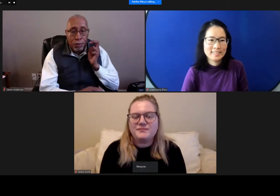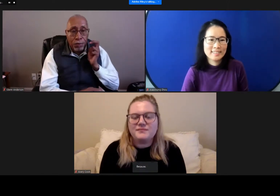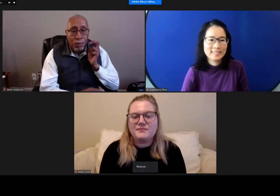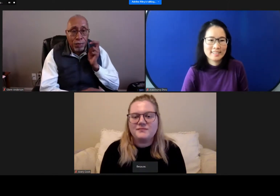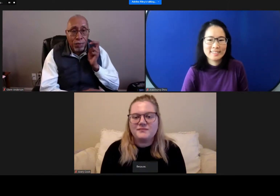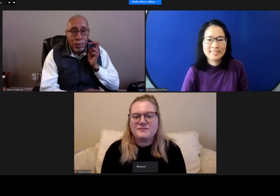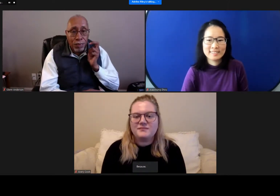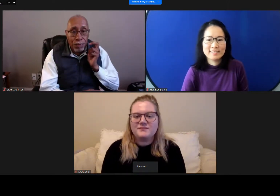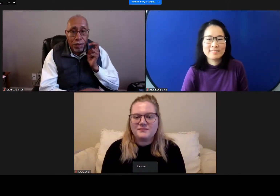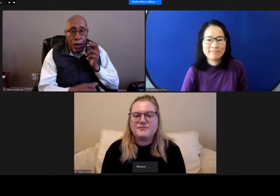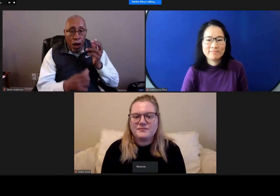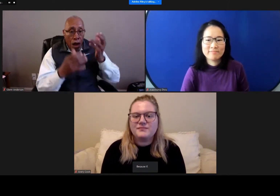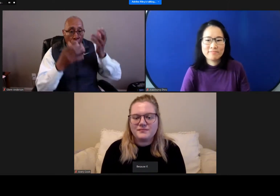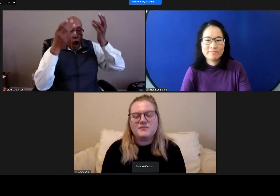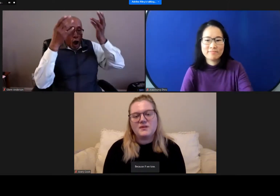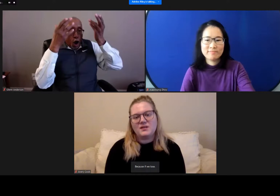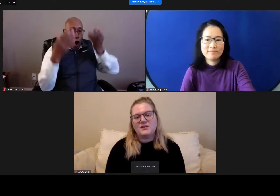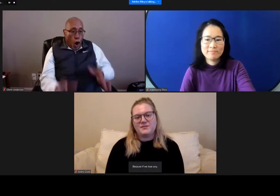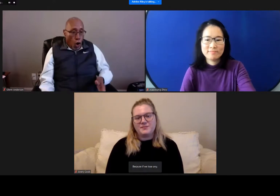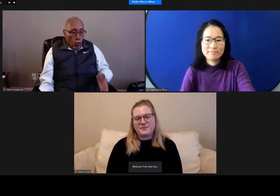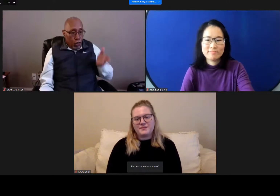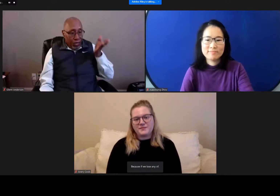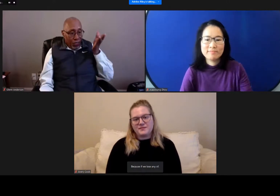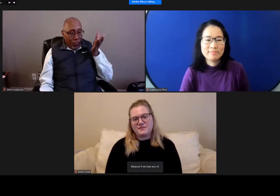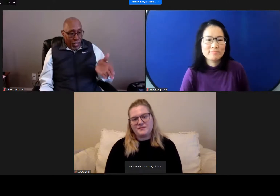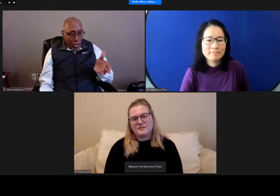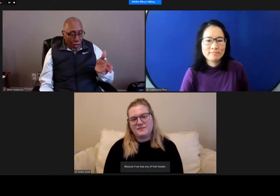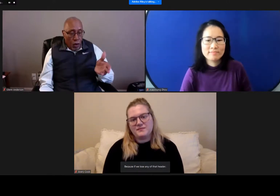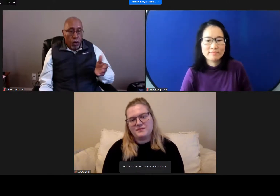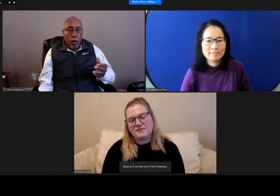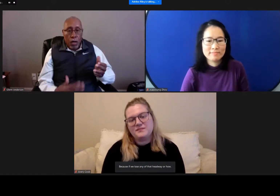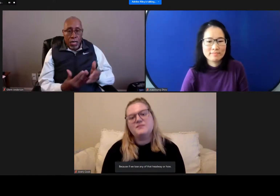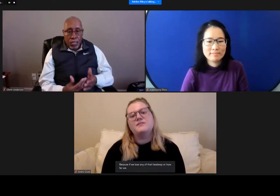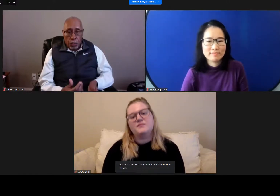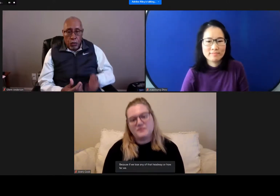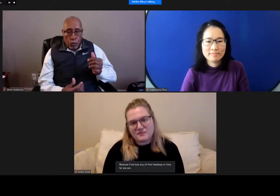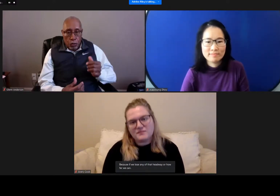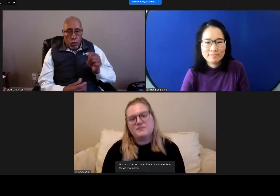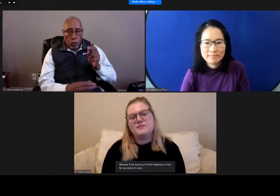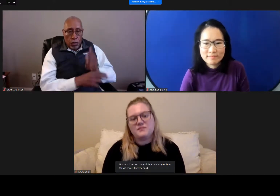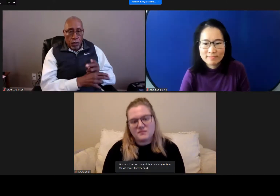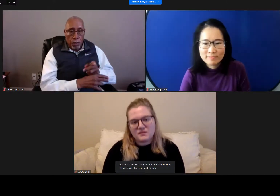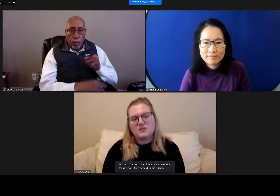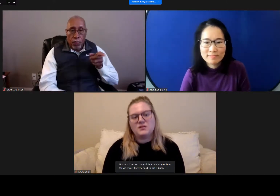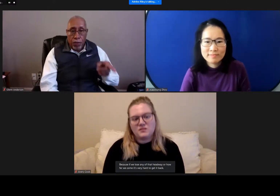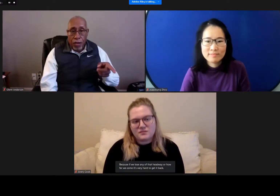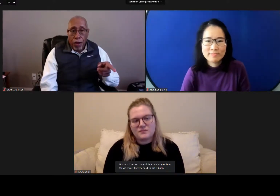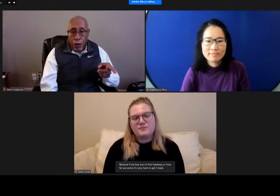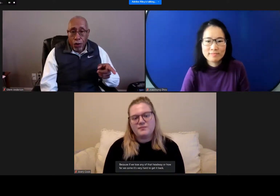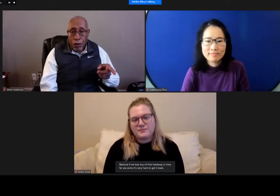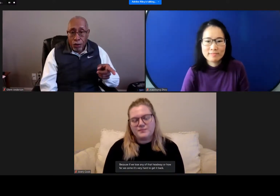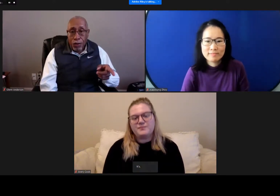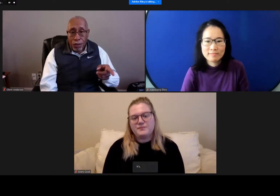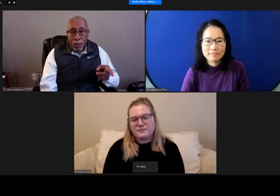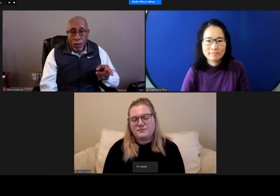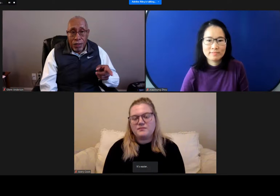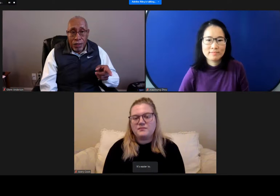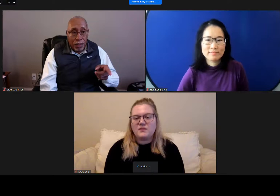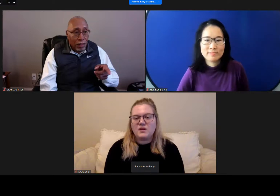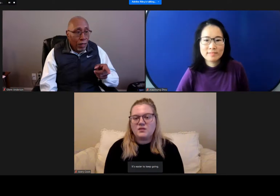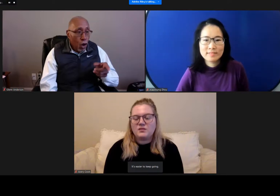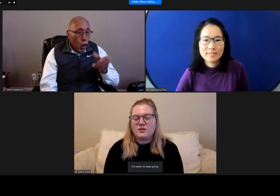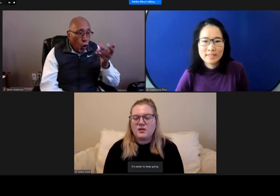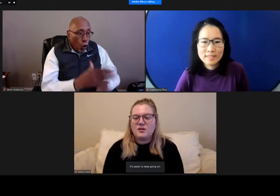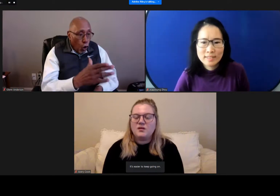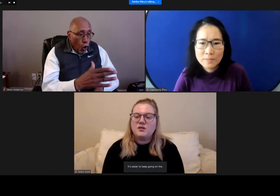Because if we lose any of that headway or how far we come, it's very hard to get it back. It's easier to keep